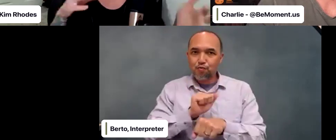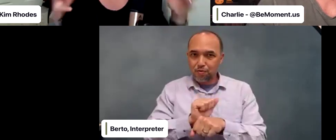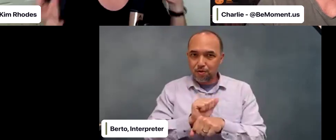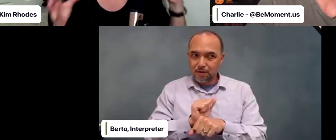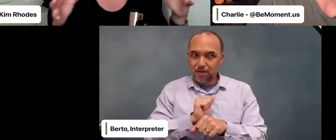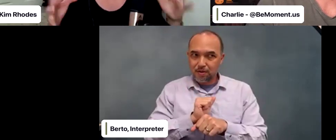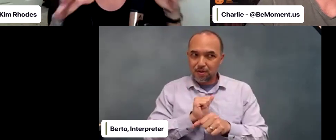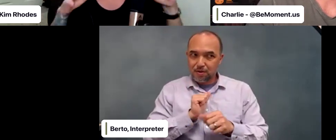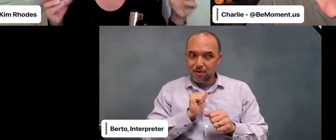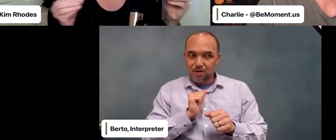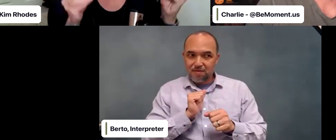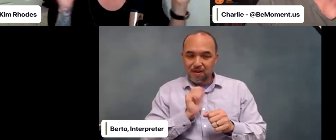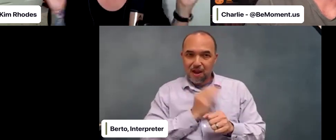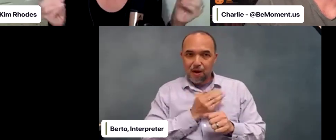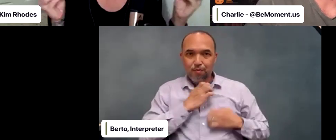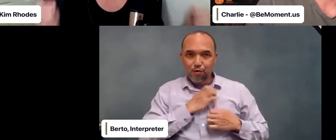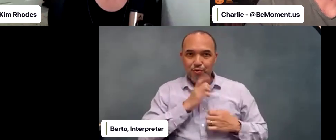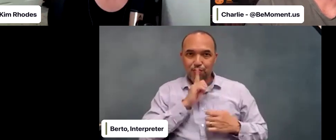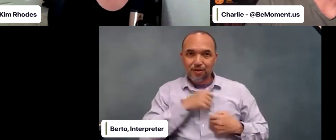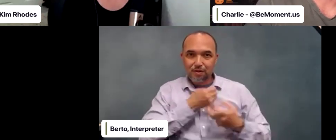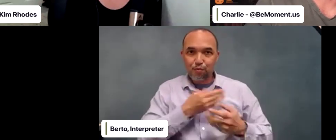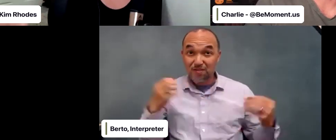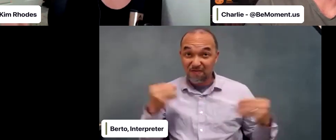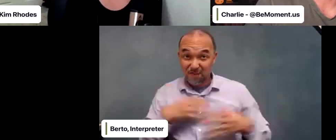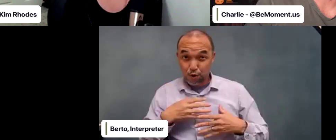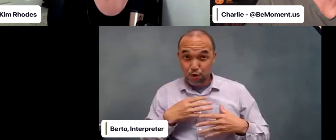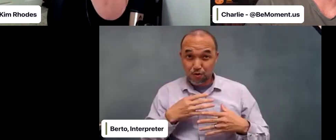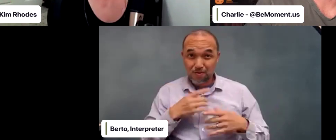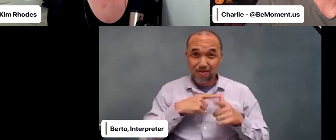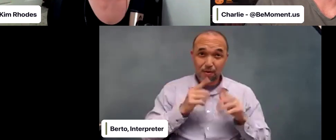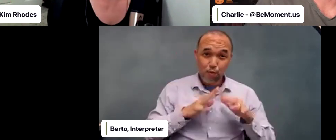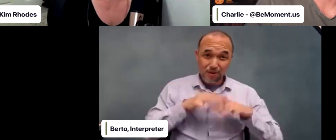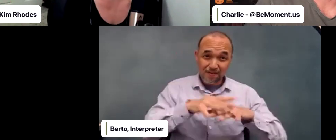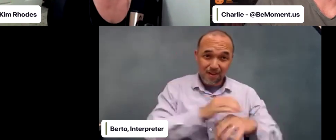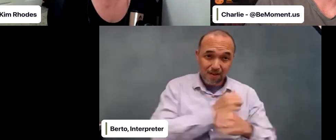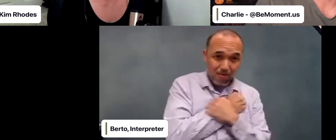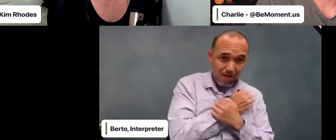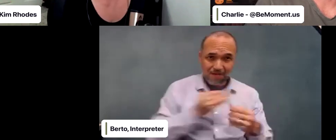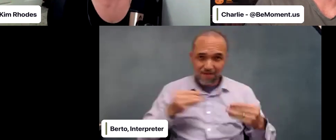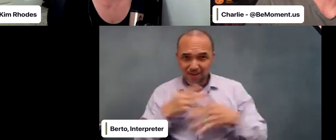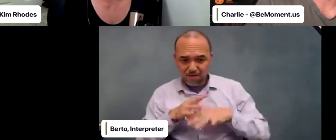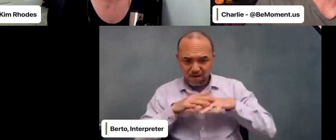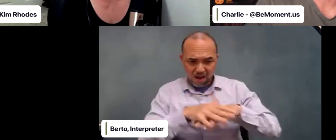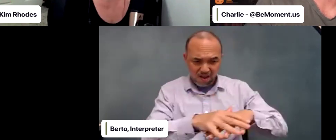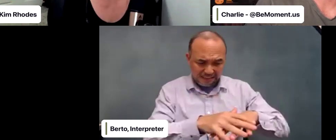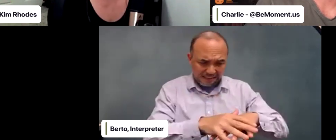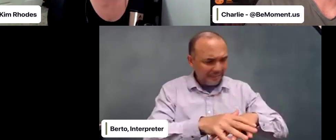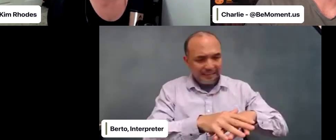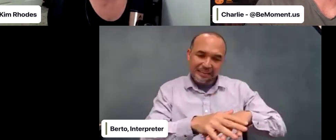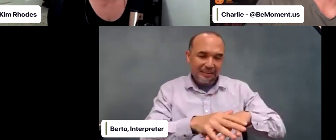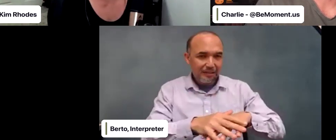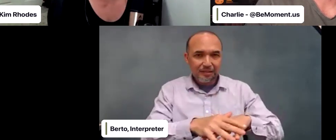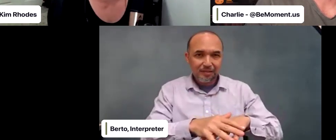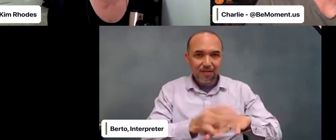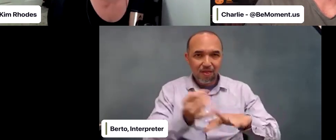you're mixing love and fear and it doesn't quite create its own thing. But sometimes love I